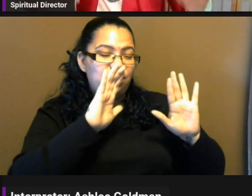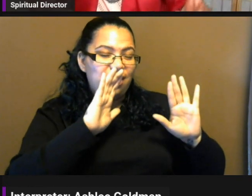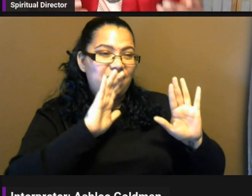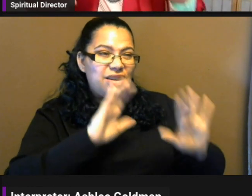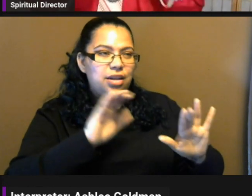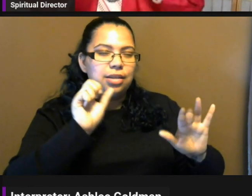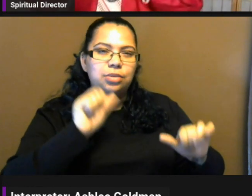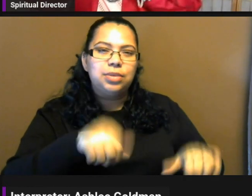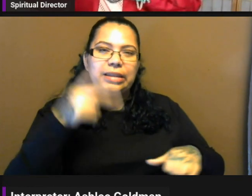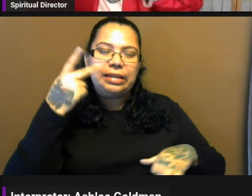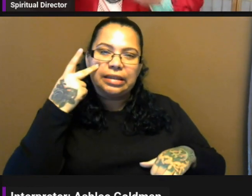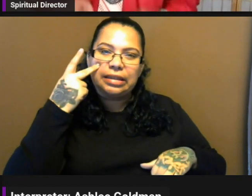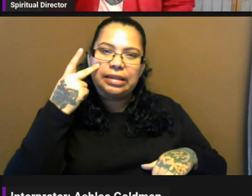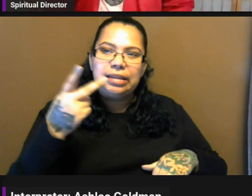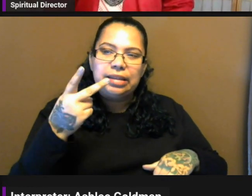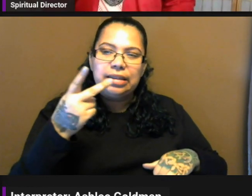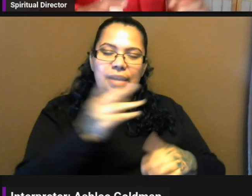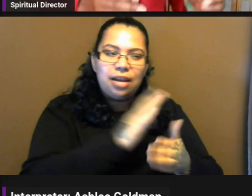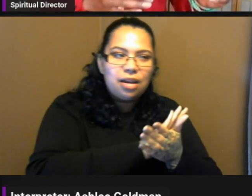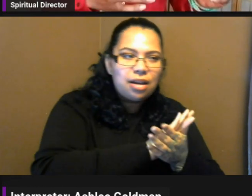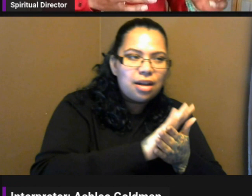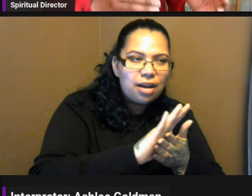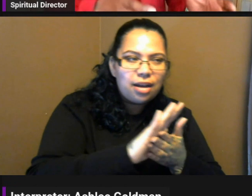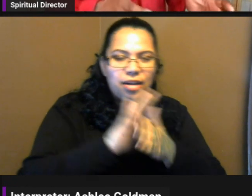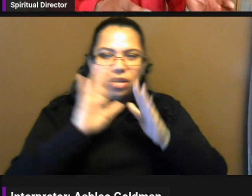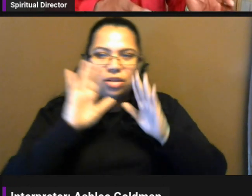see kindness, greatness,